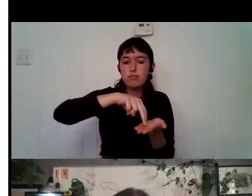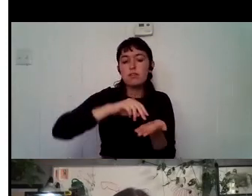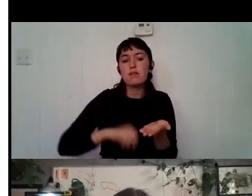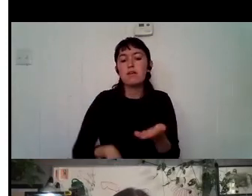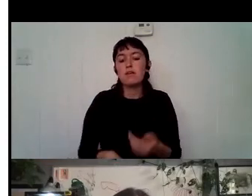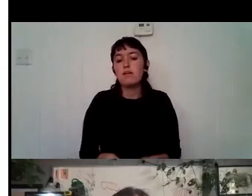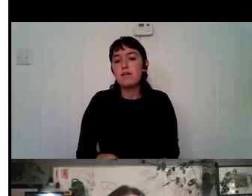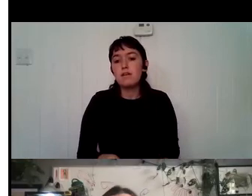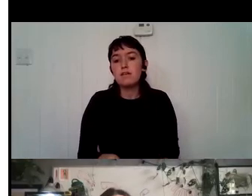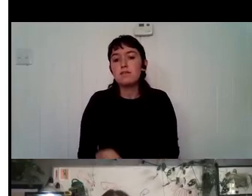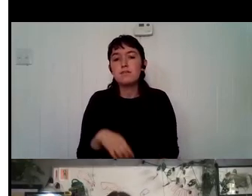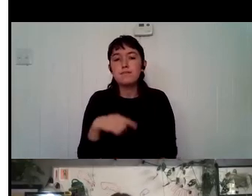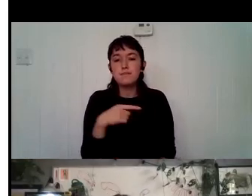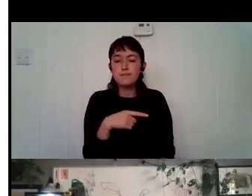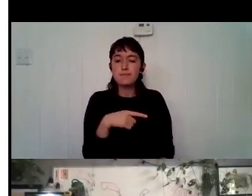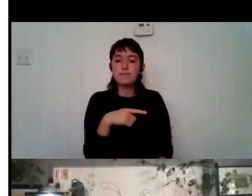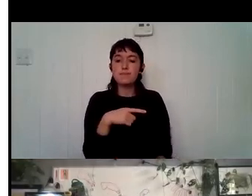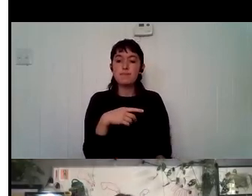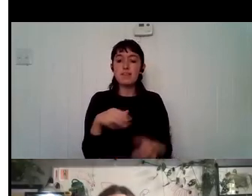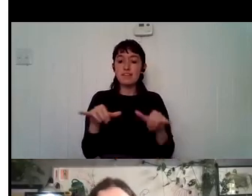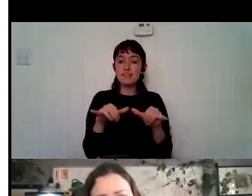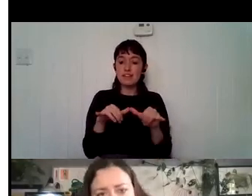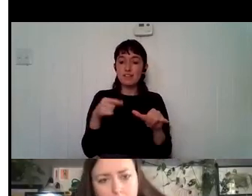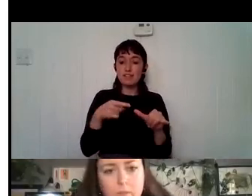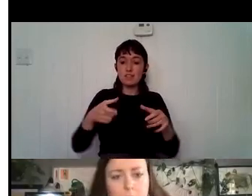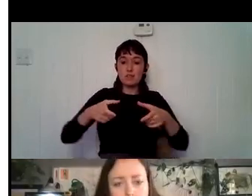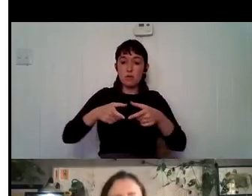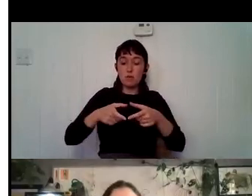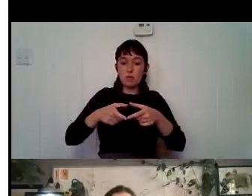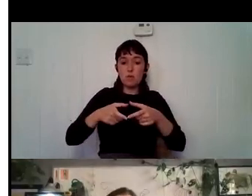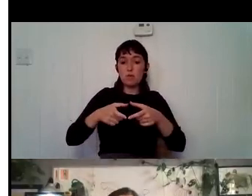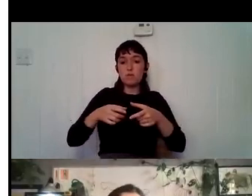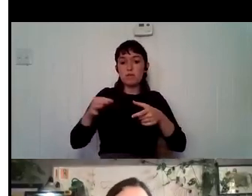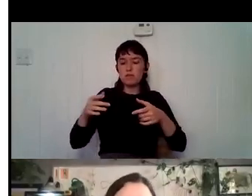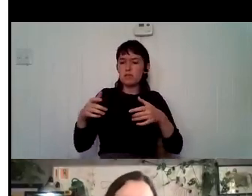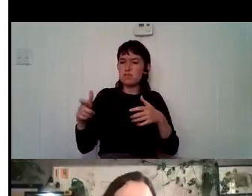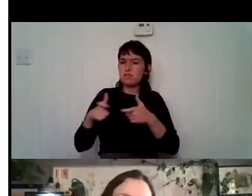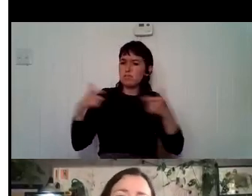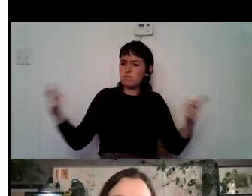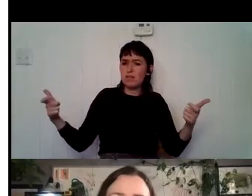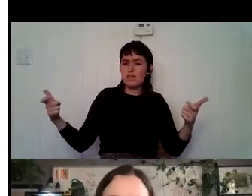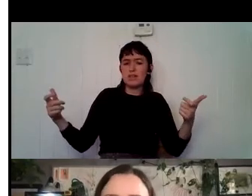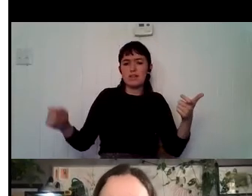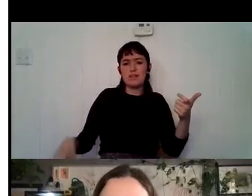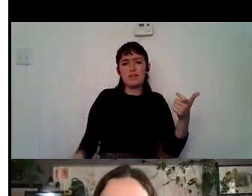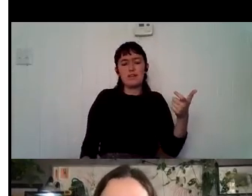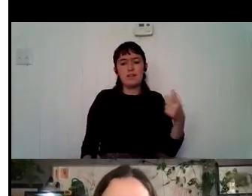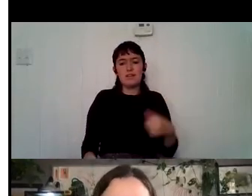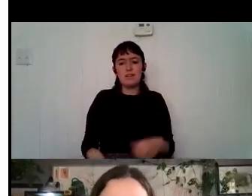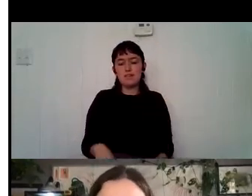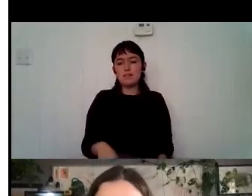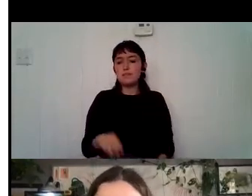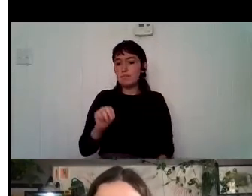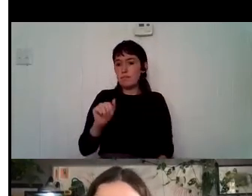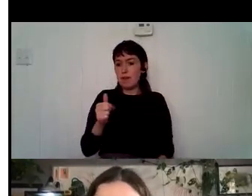the size of this hole is more or less the size of the magmatic chamber below. And at some point there was